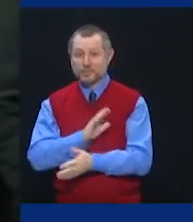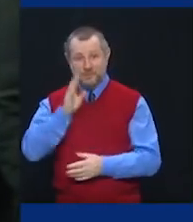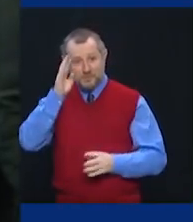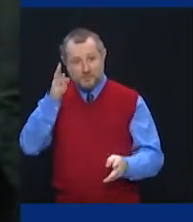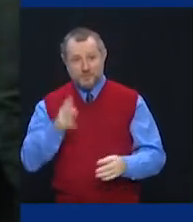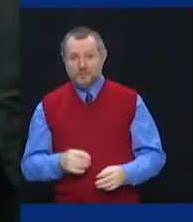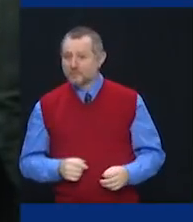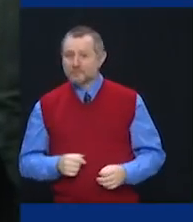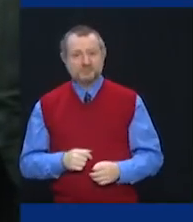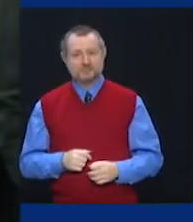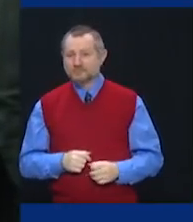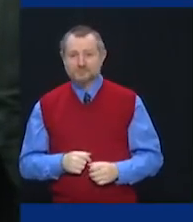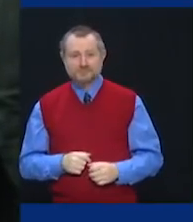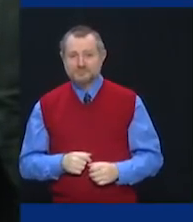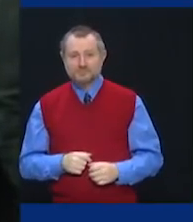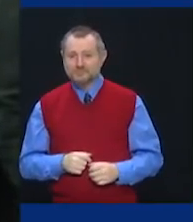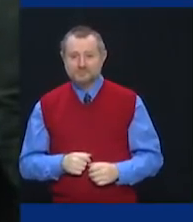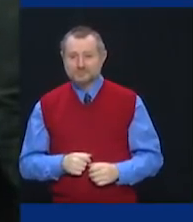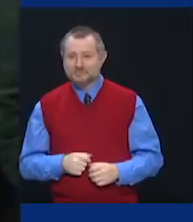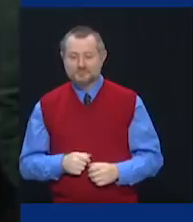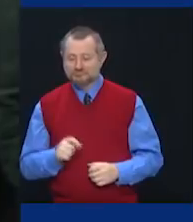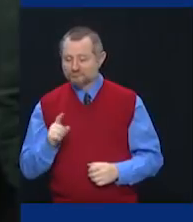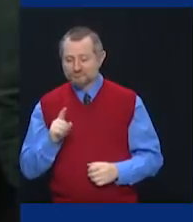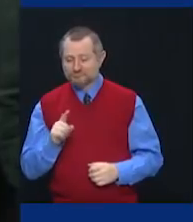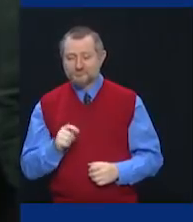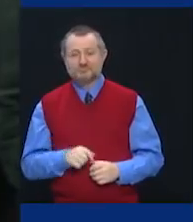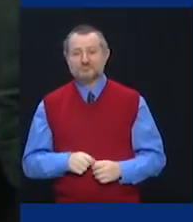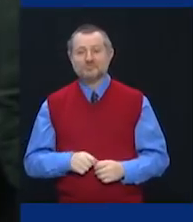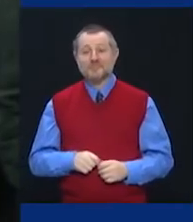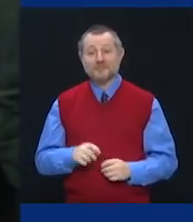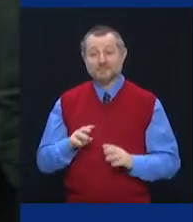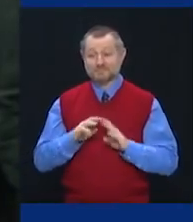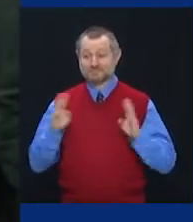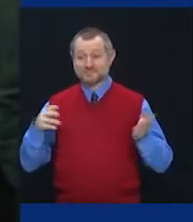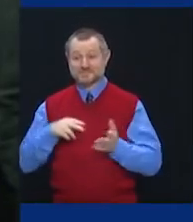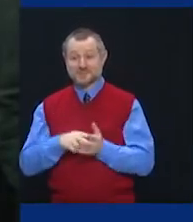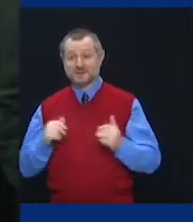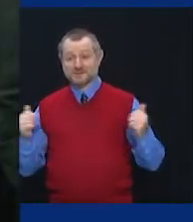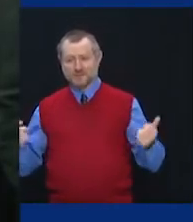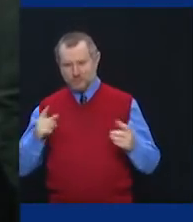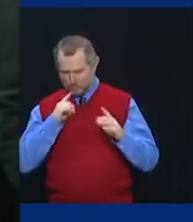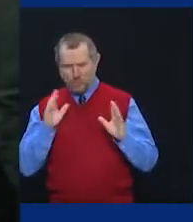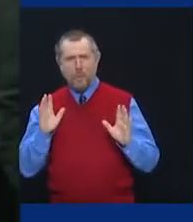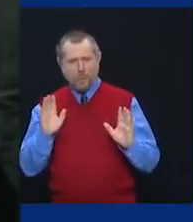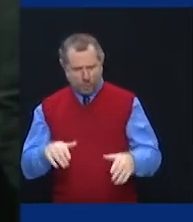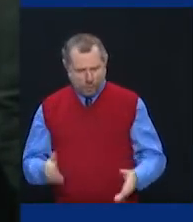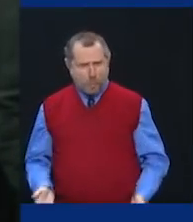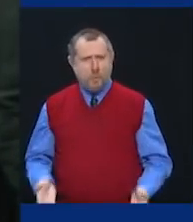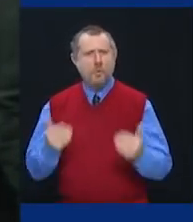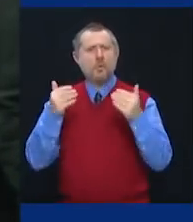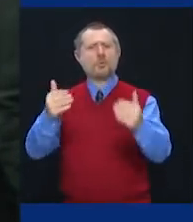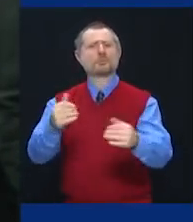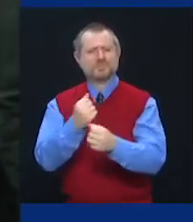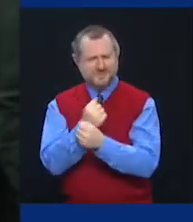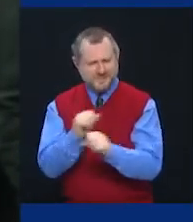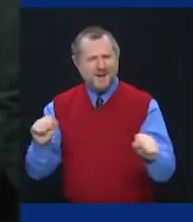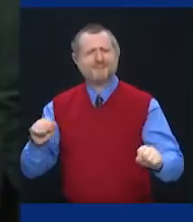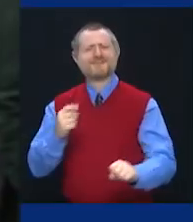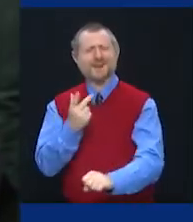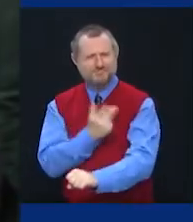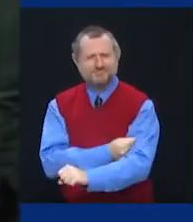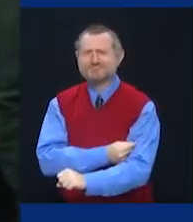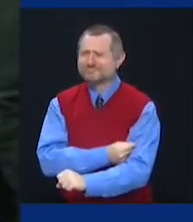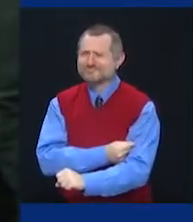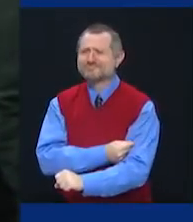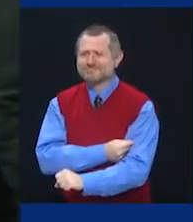their congregation. When they say it is safe to take the vaccine,